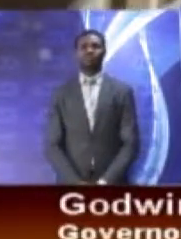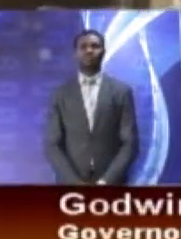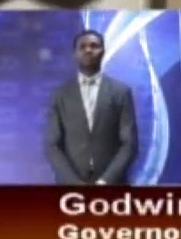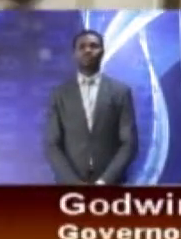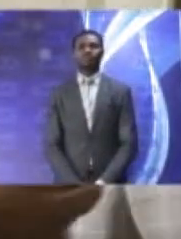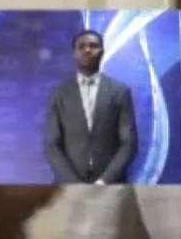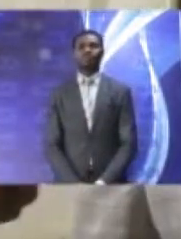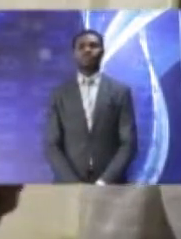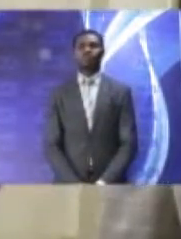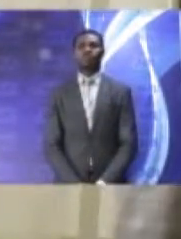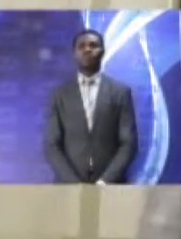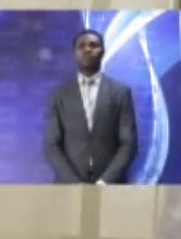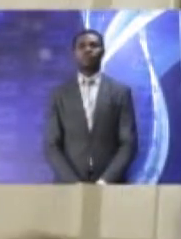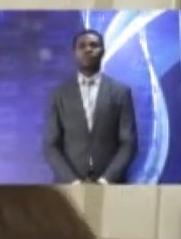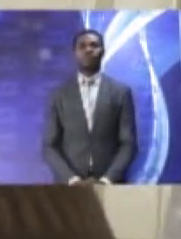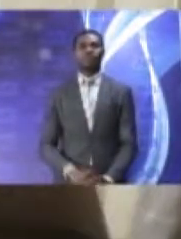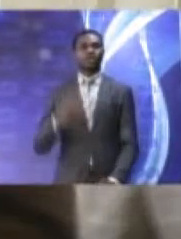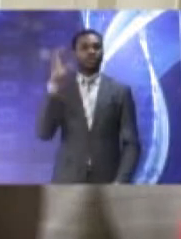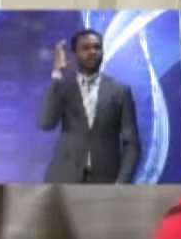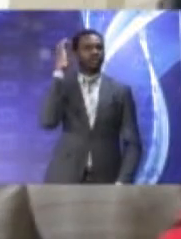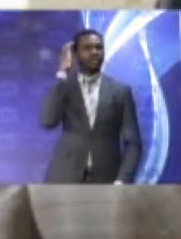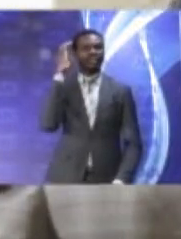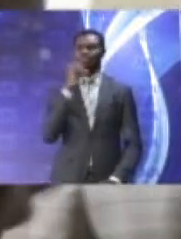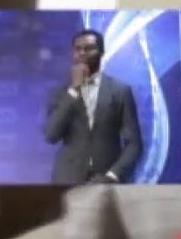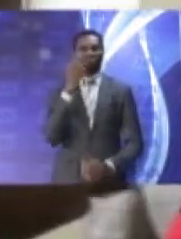as a gubernatorial